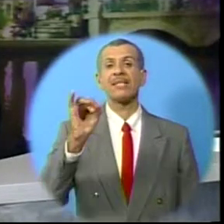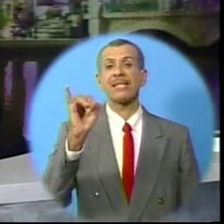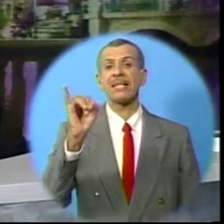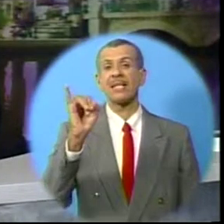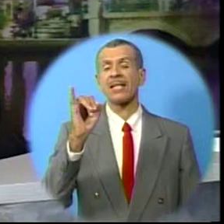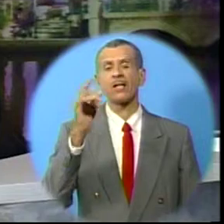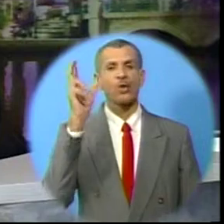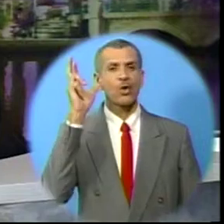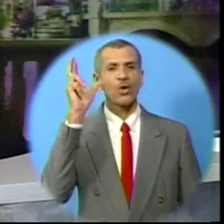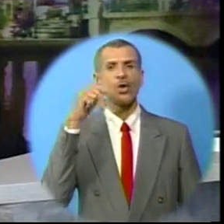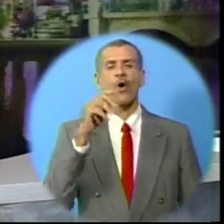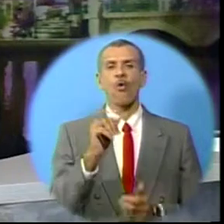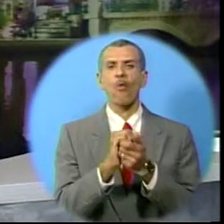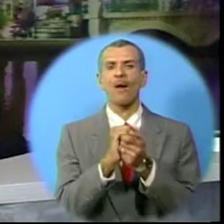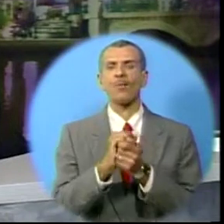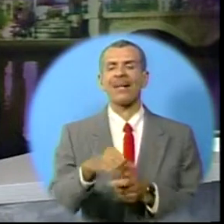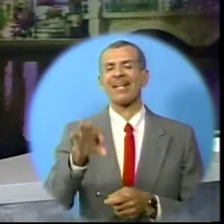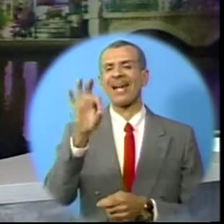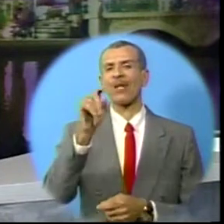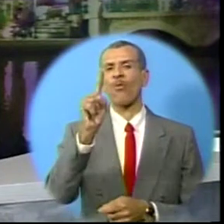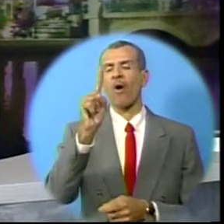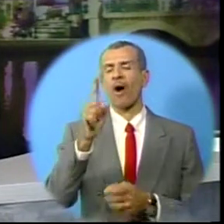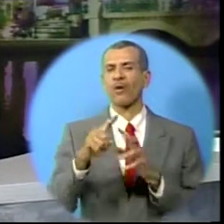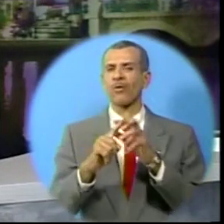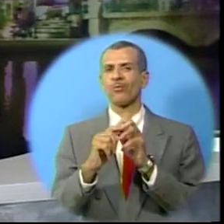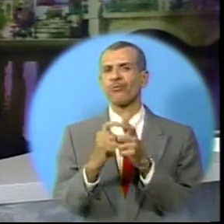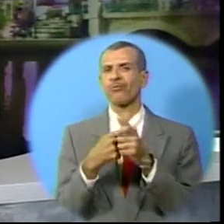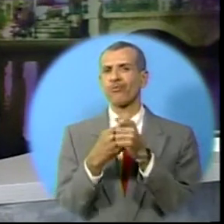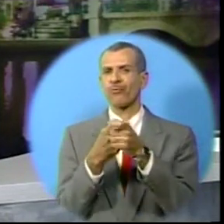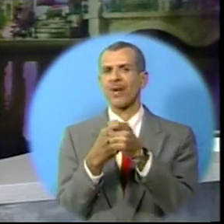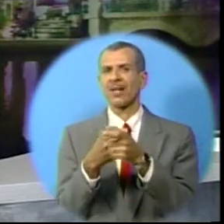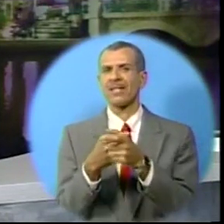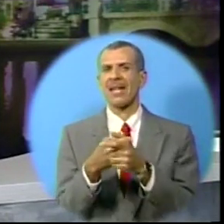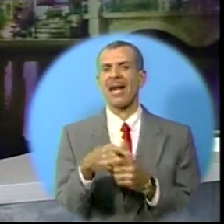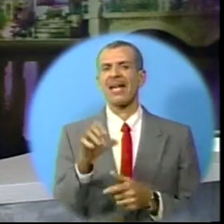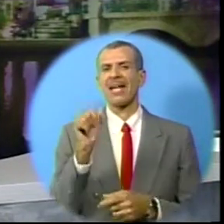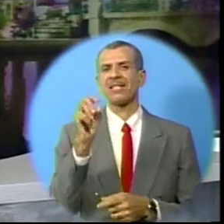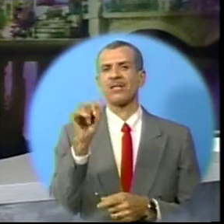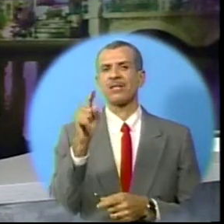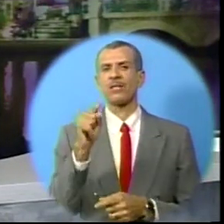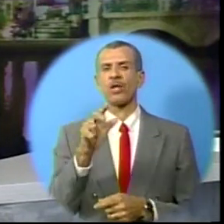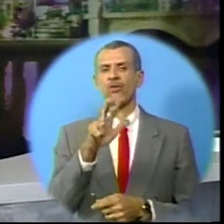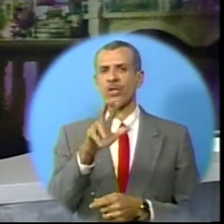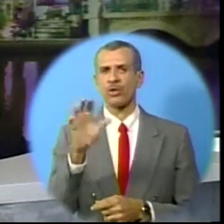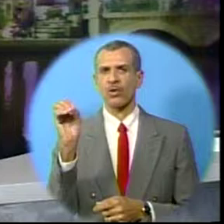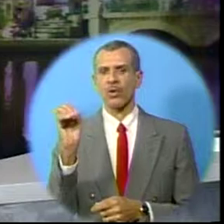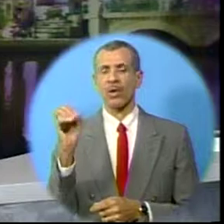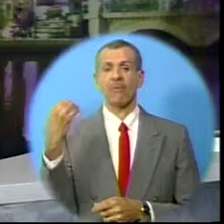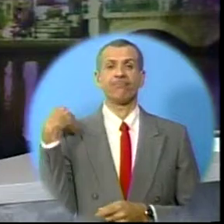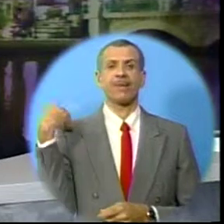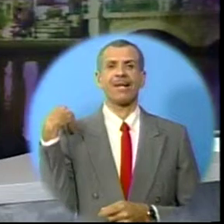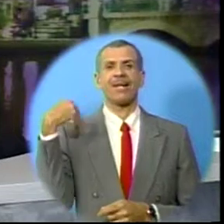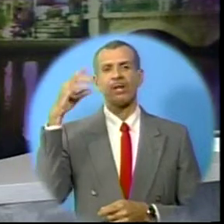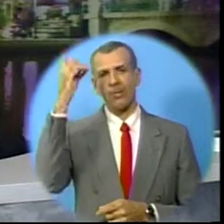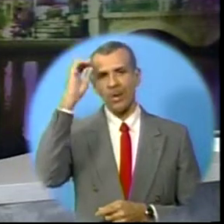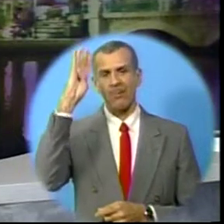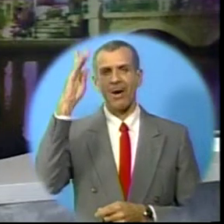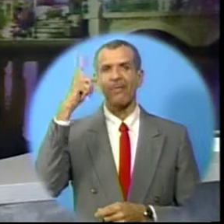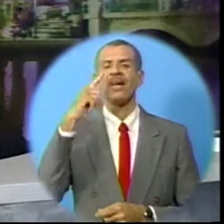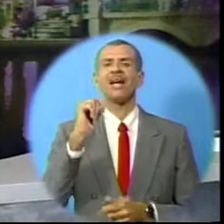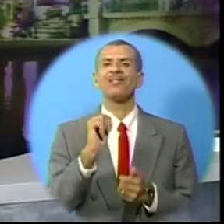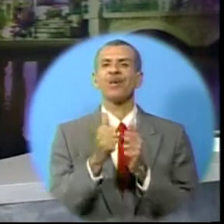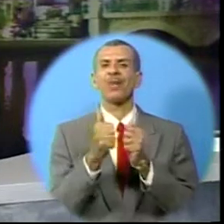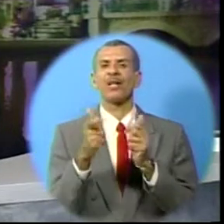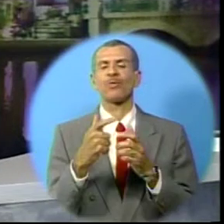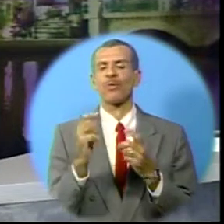as you just heard, won the match by 91 runs and the series 3-0. Skipper Dwayne Bravo said his players were just ready